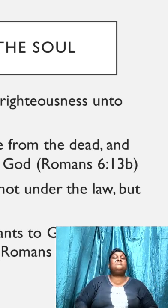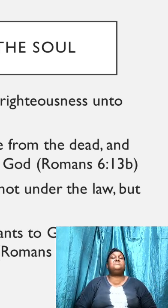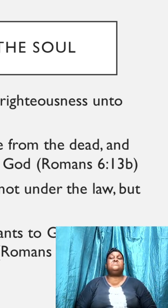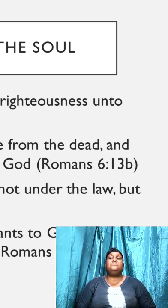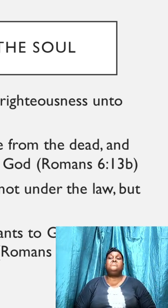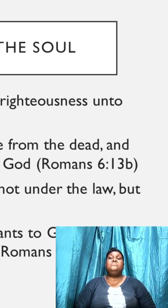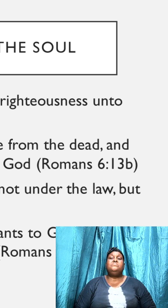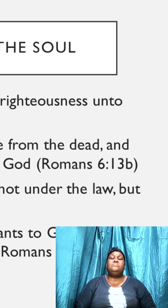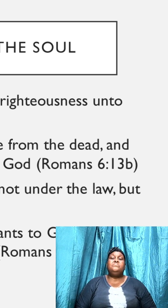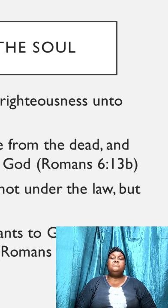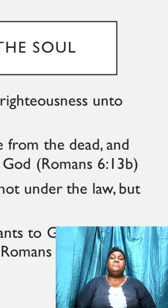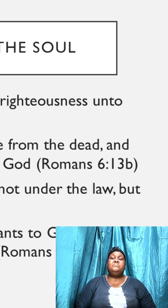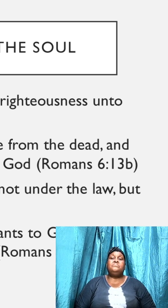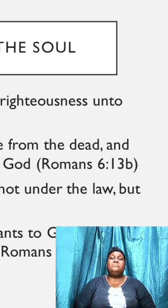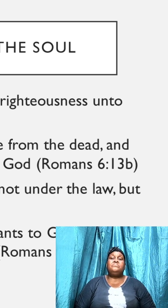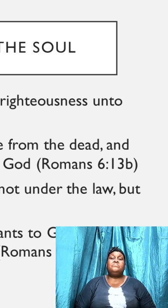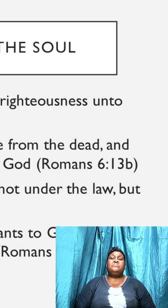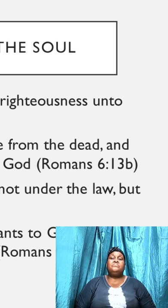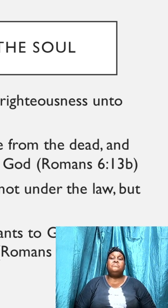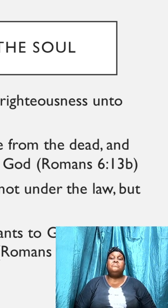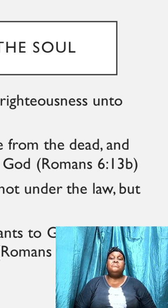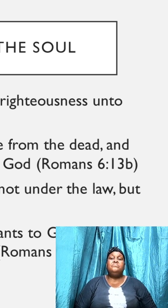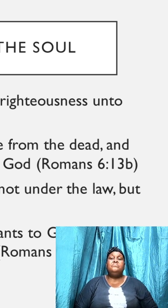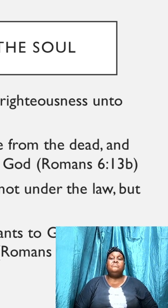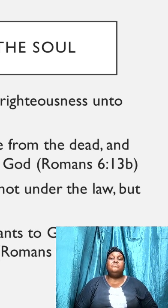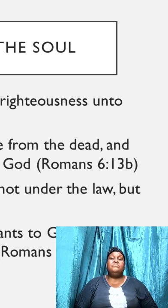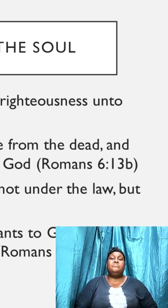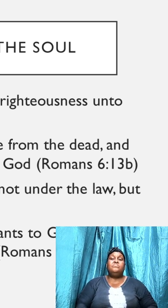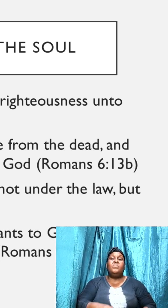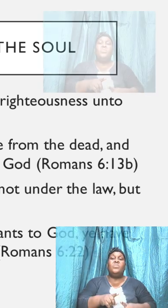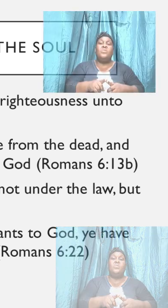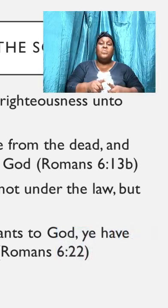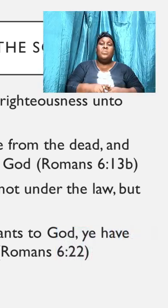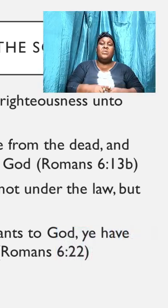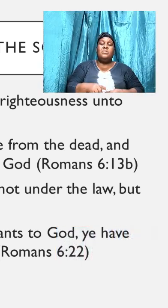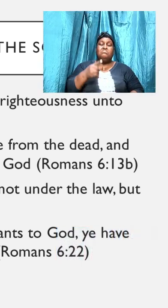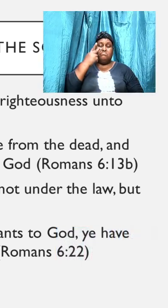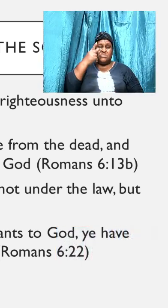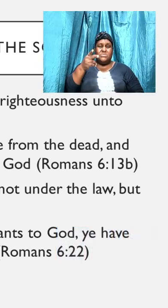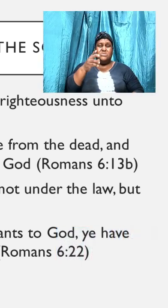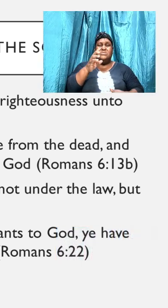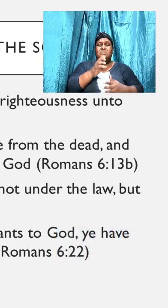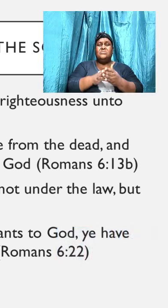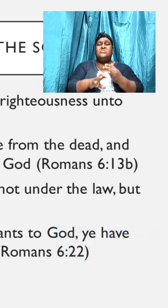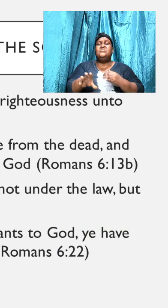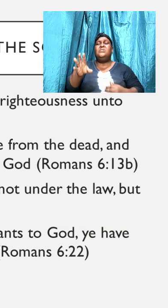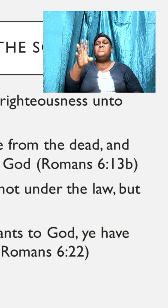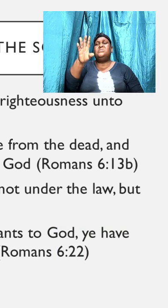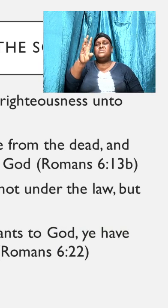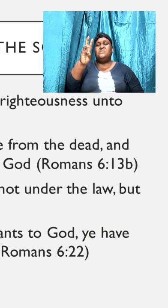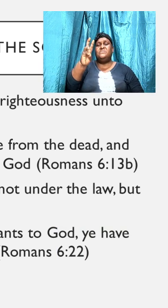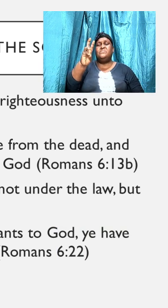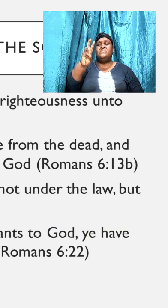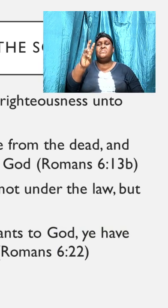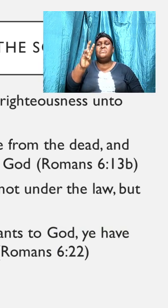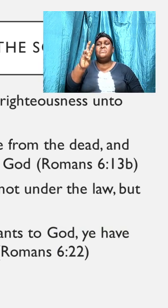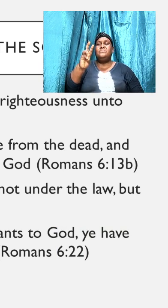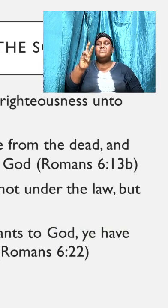Amen. And so when we look at chapter 7, it's not here, but when we look at chapter